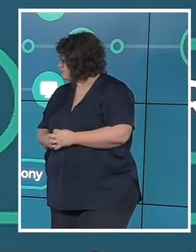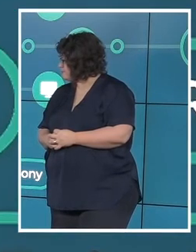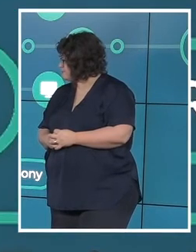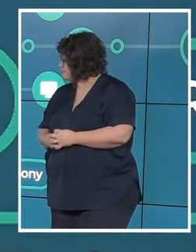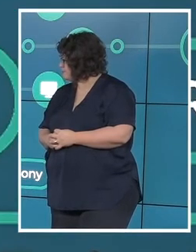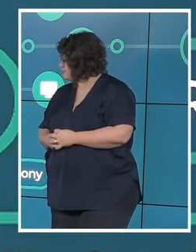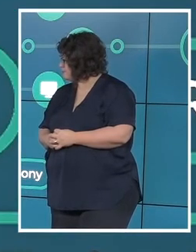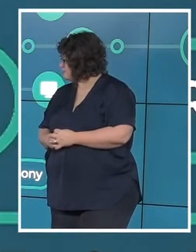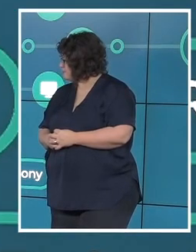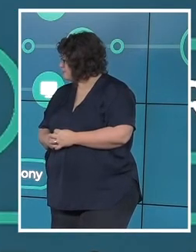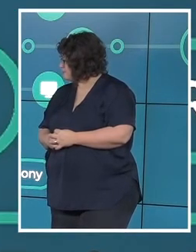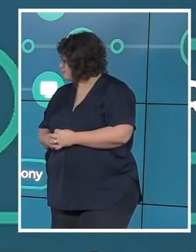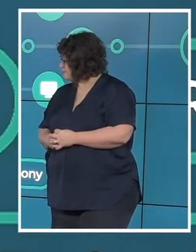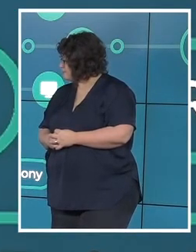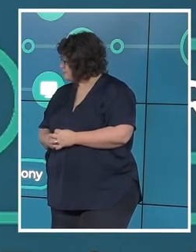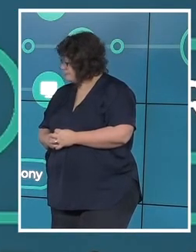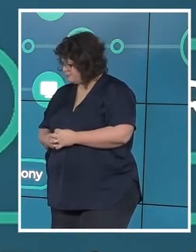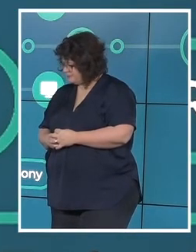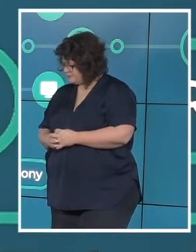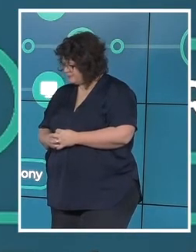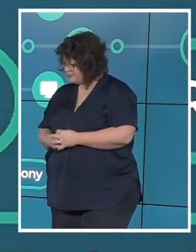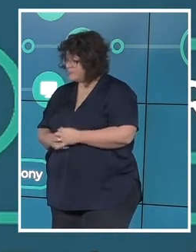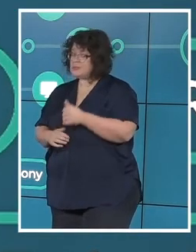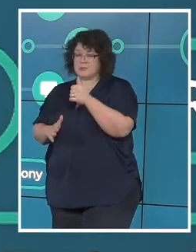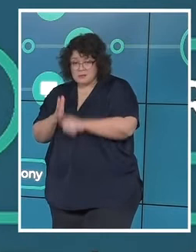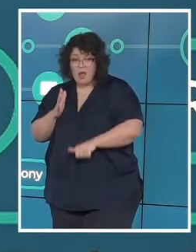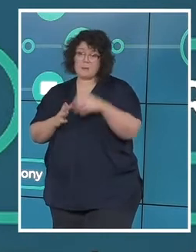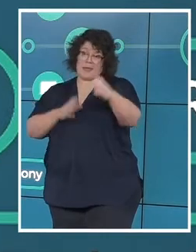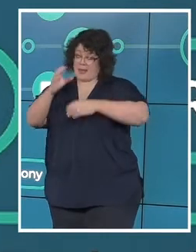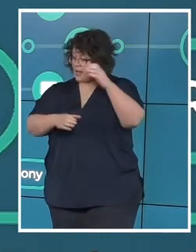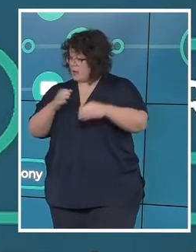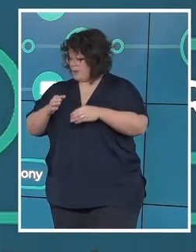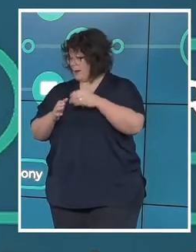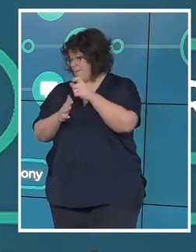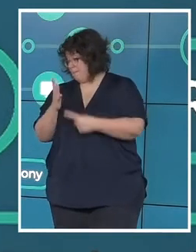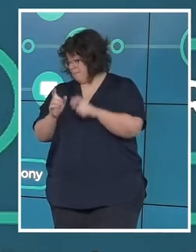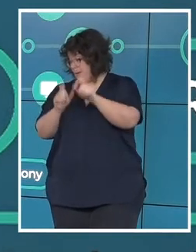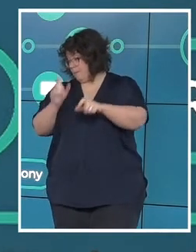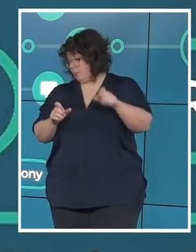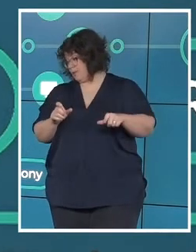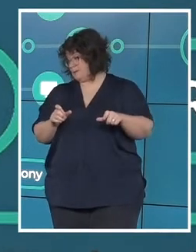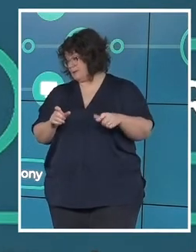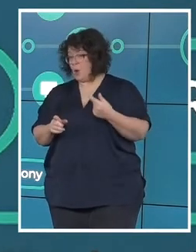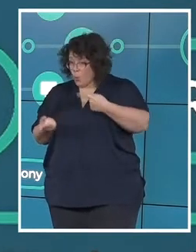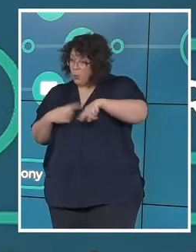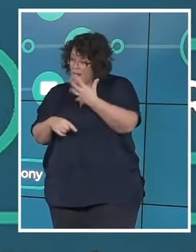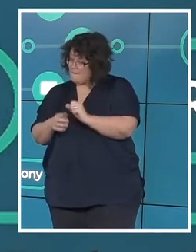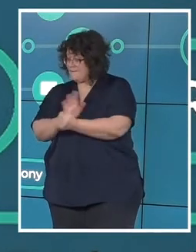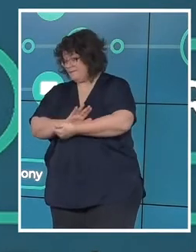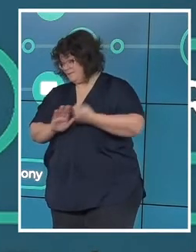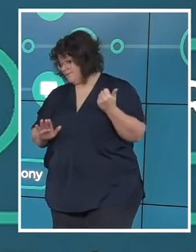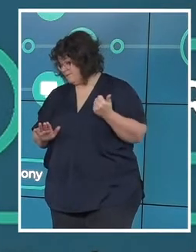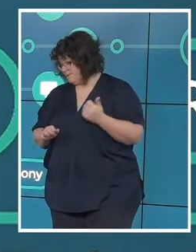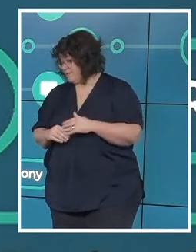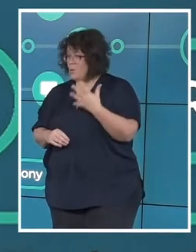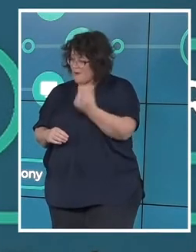Start by hiring more people with disabilities. We're talented. We have advice and ideas to share. We don't want to